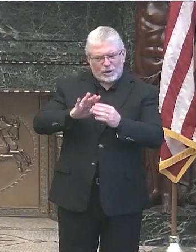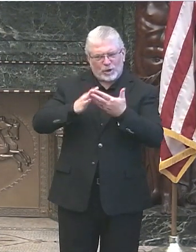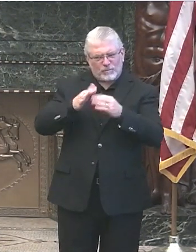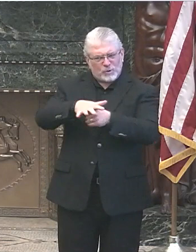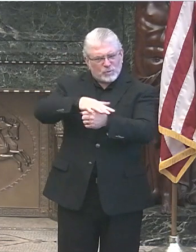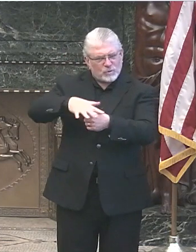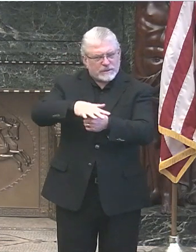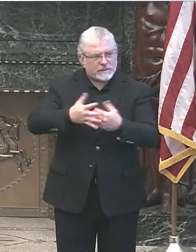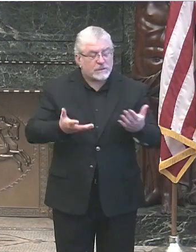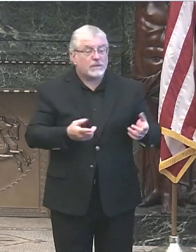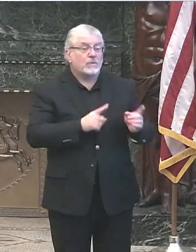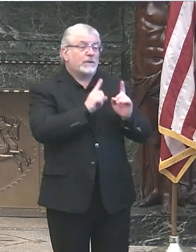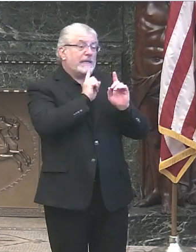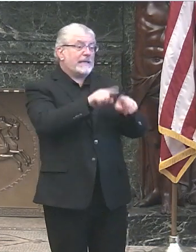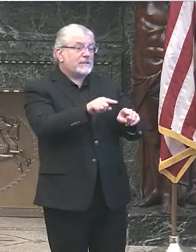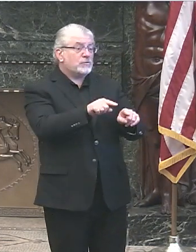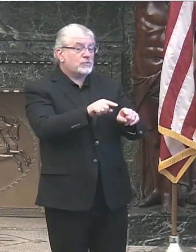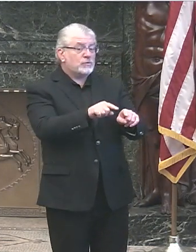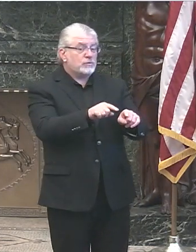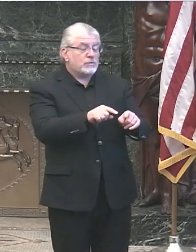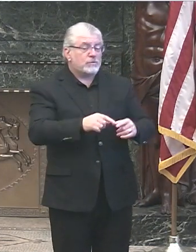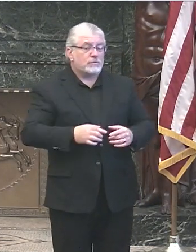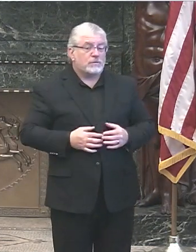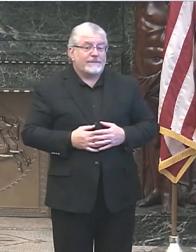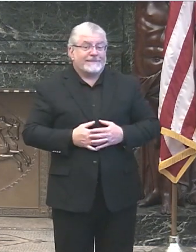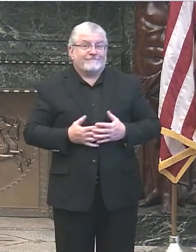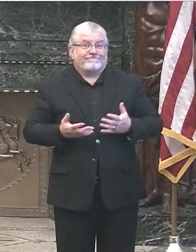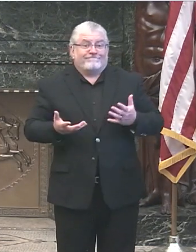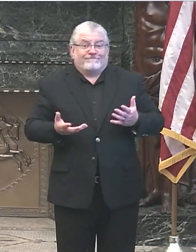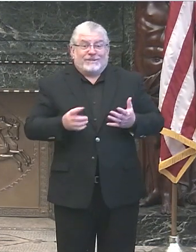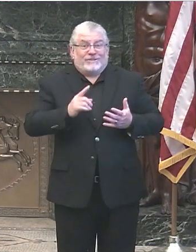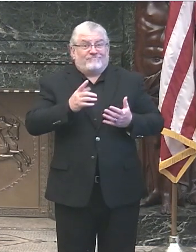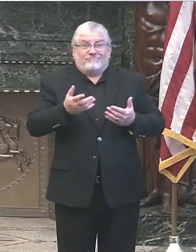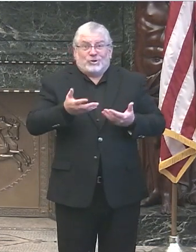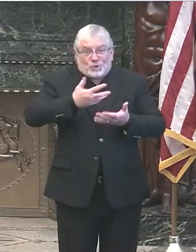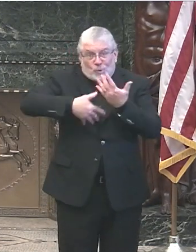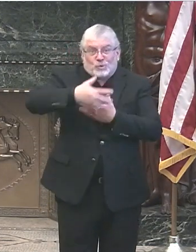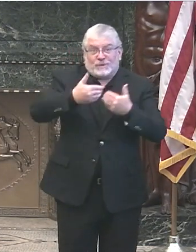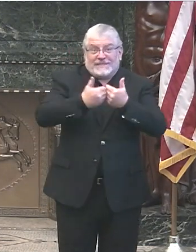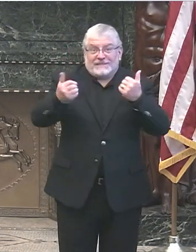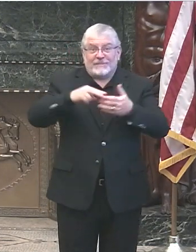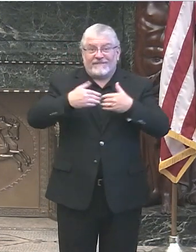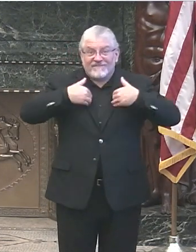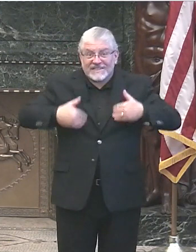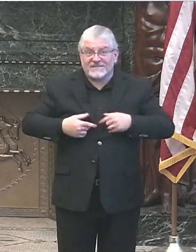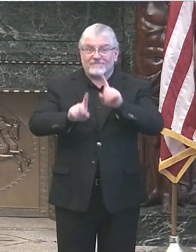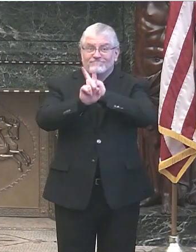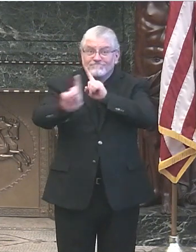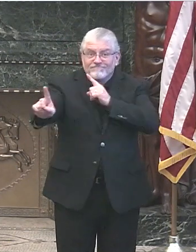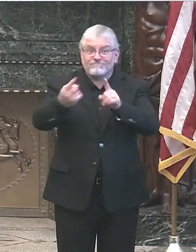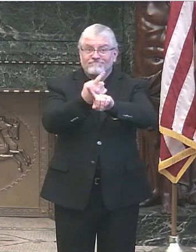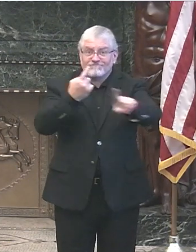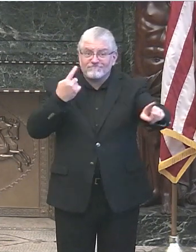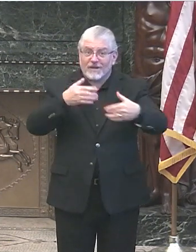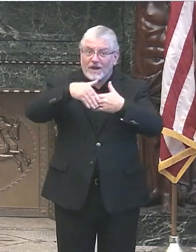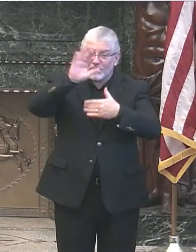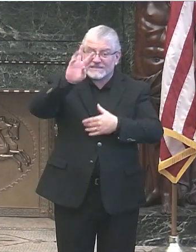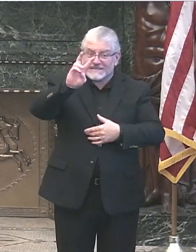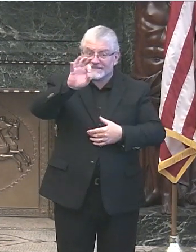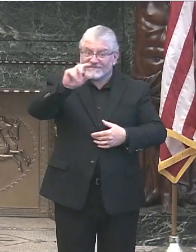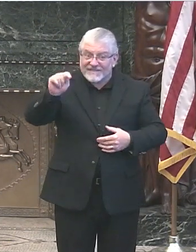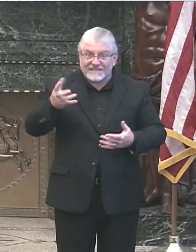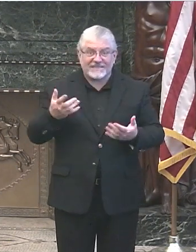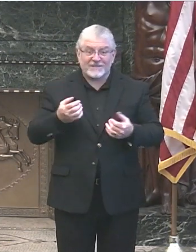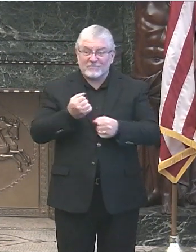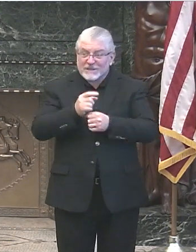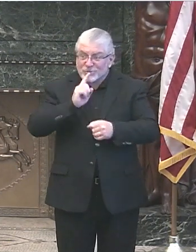right now in our overall strategy. One is the social distancing to try to prevent infections overall, and that protects everybody. We need to make sure that